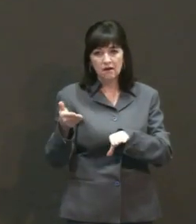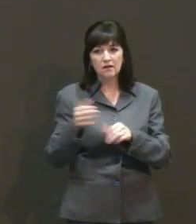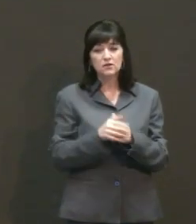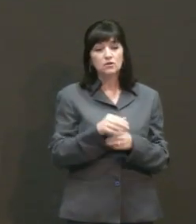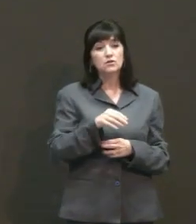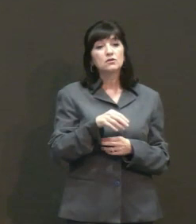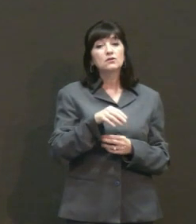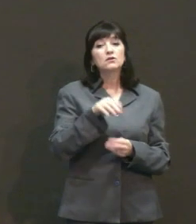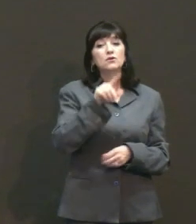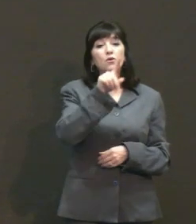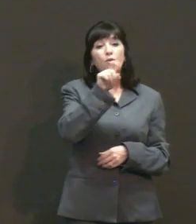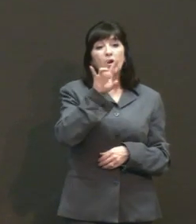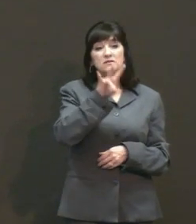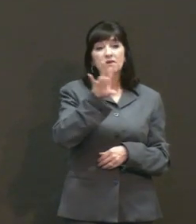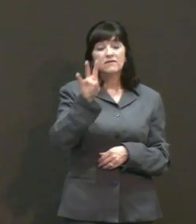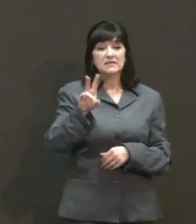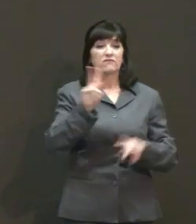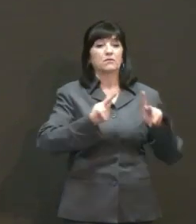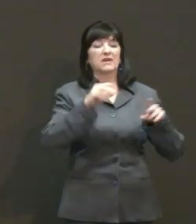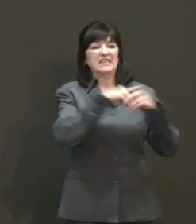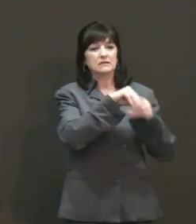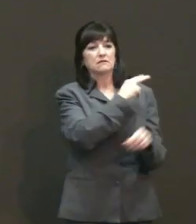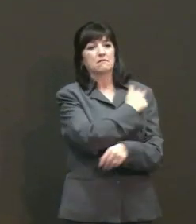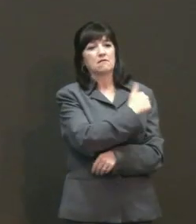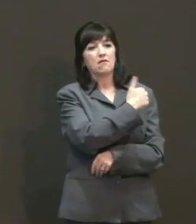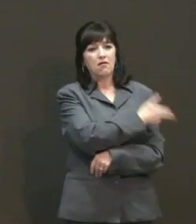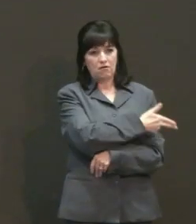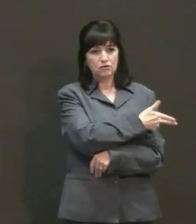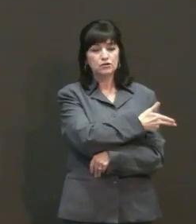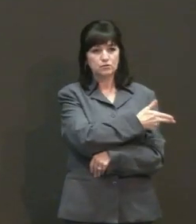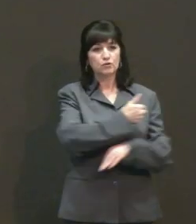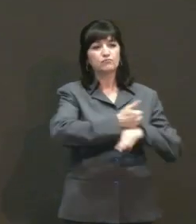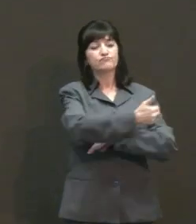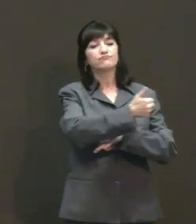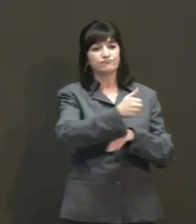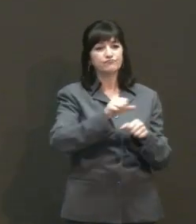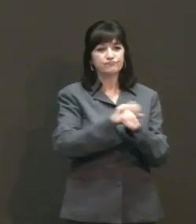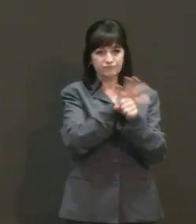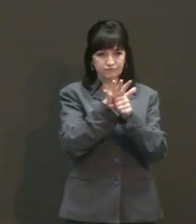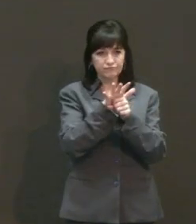that hospitalization rate, the number of hospitalizations